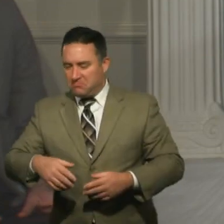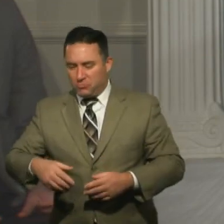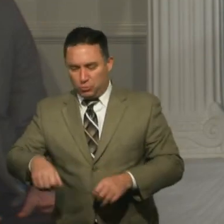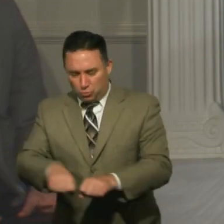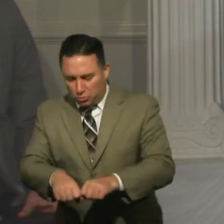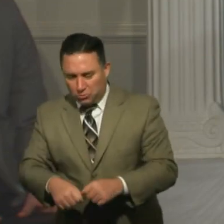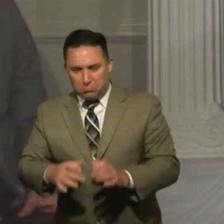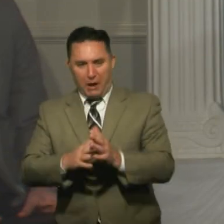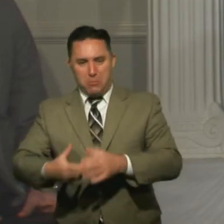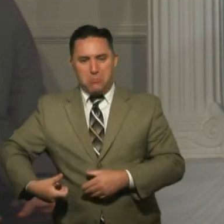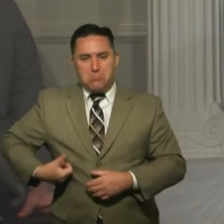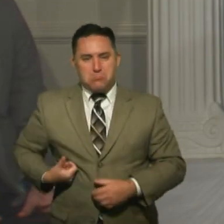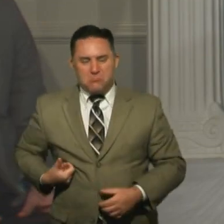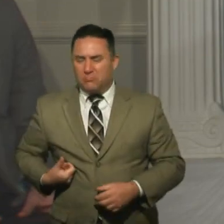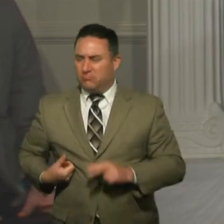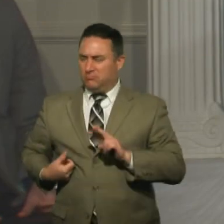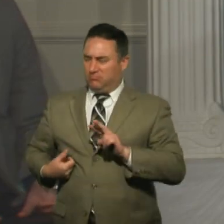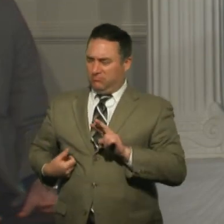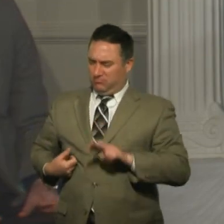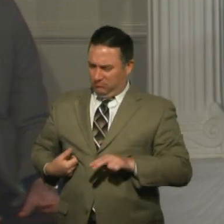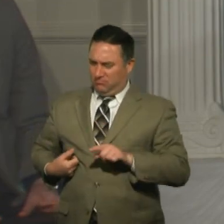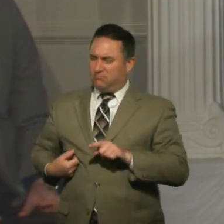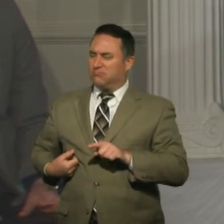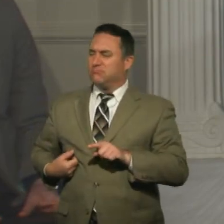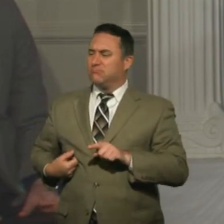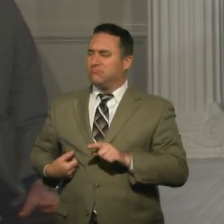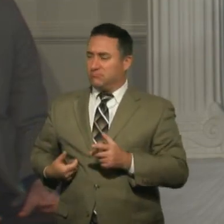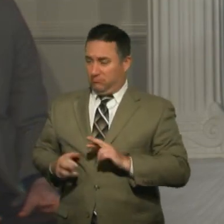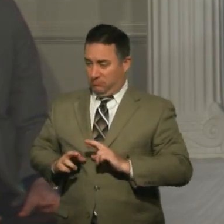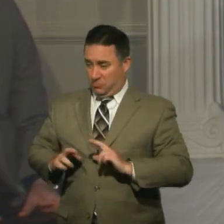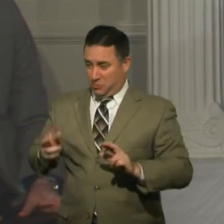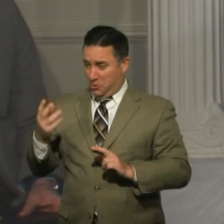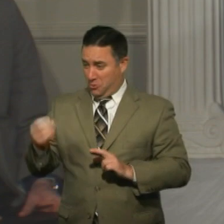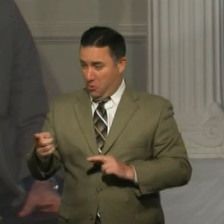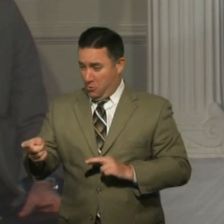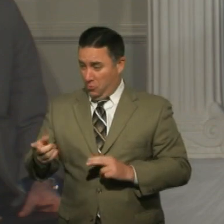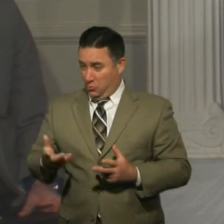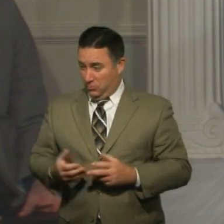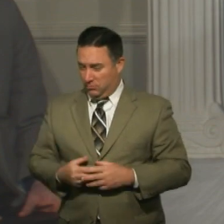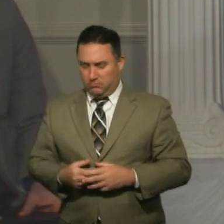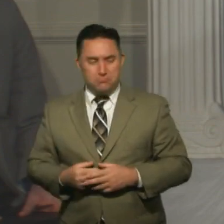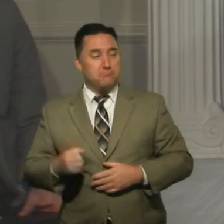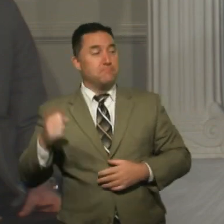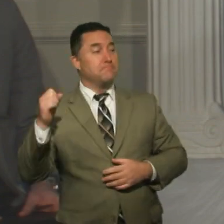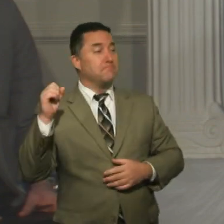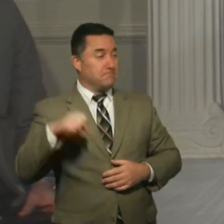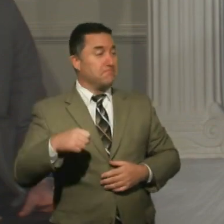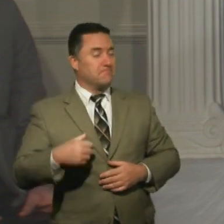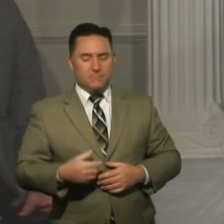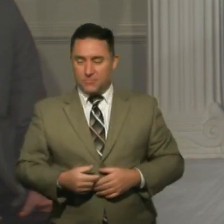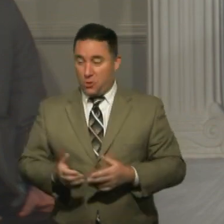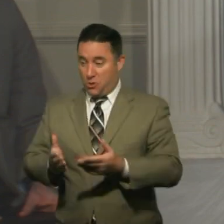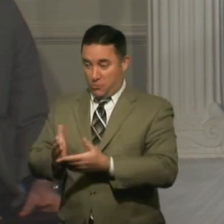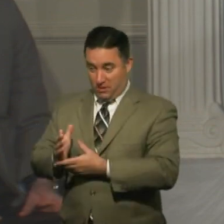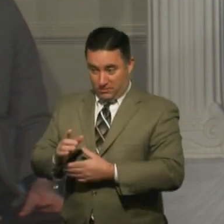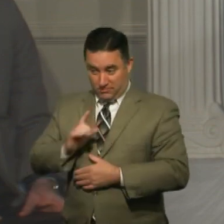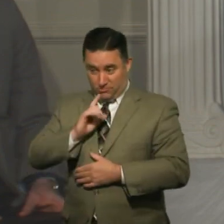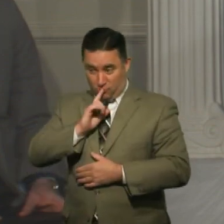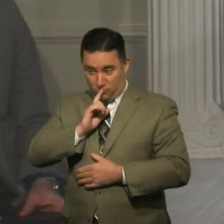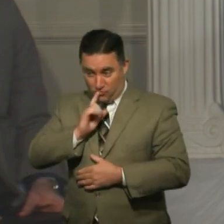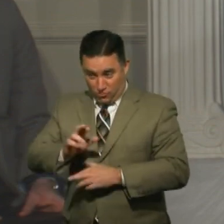his hand. And I looked at him and I said, are you ready to go? He said, yes, sir. I said, all right, are you